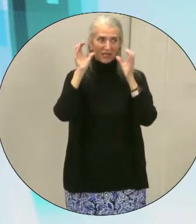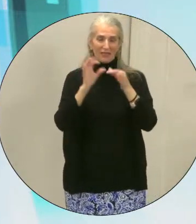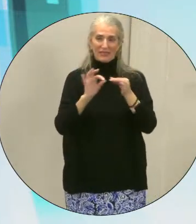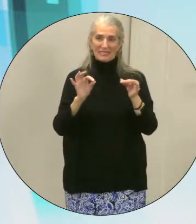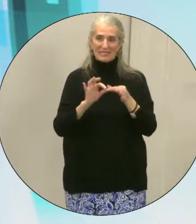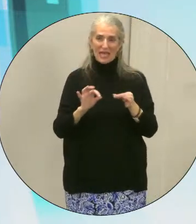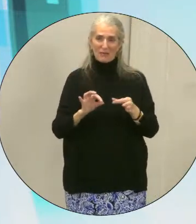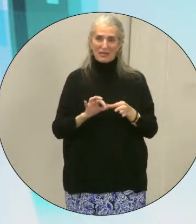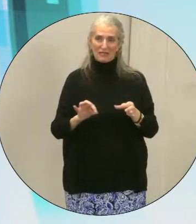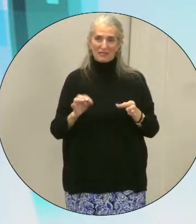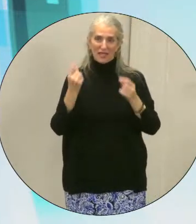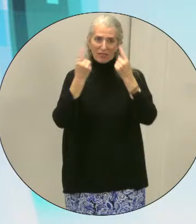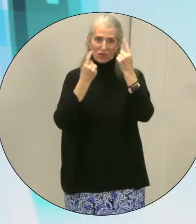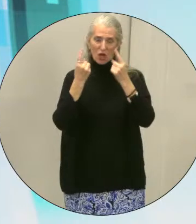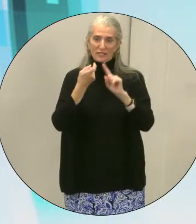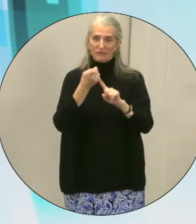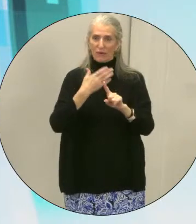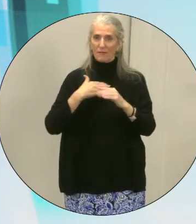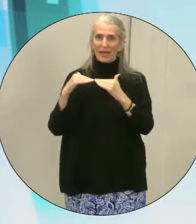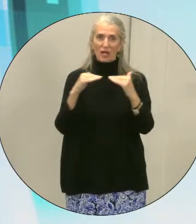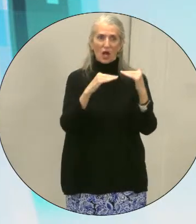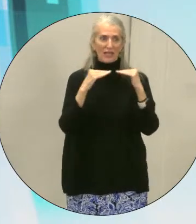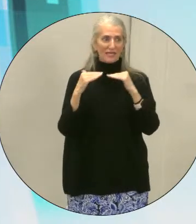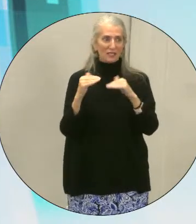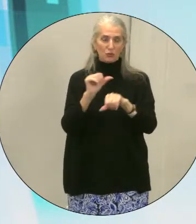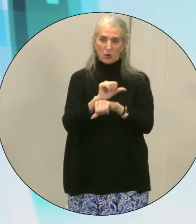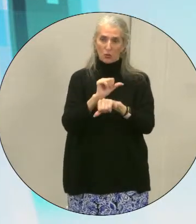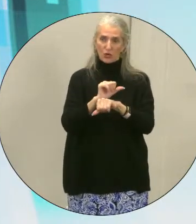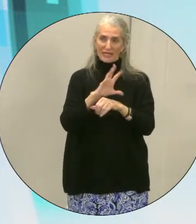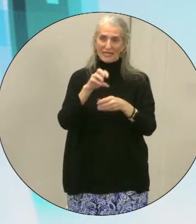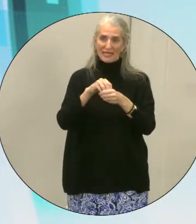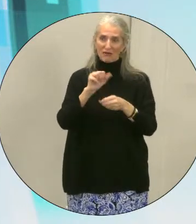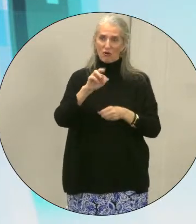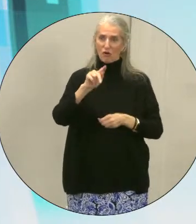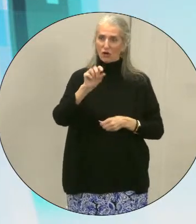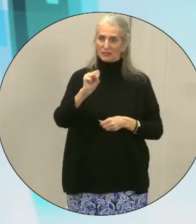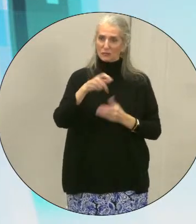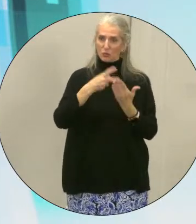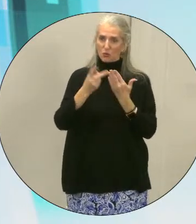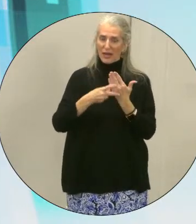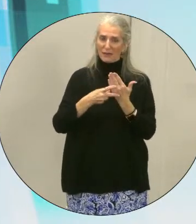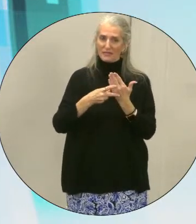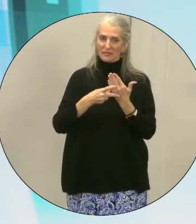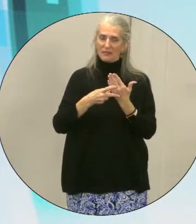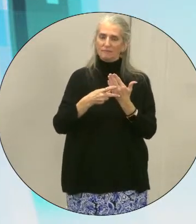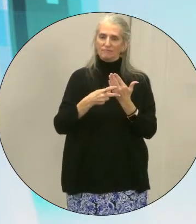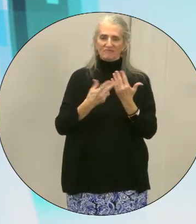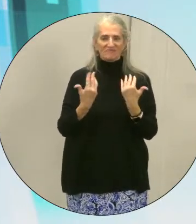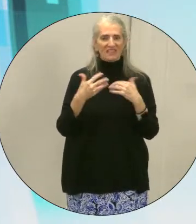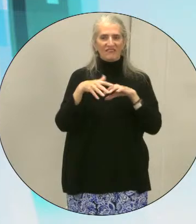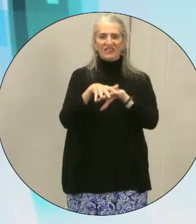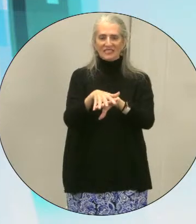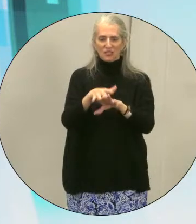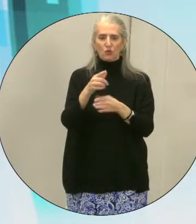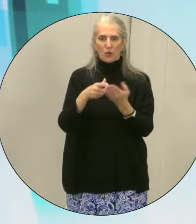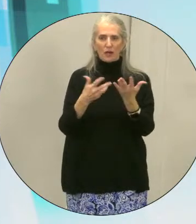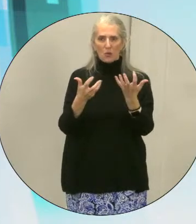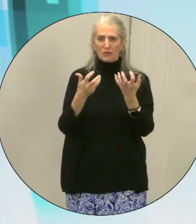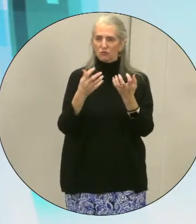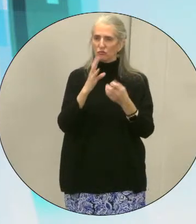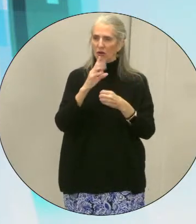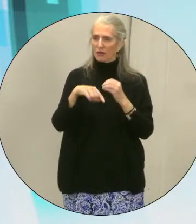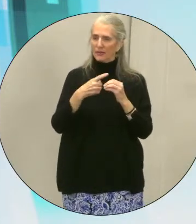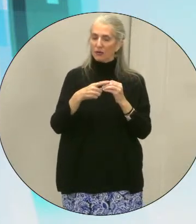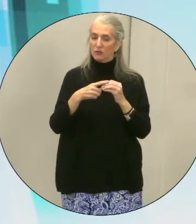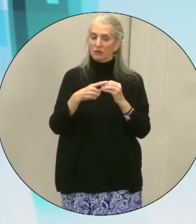statements and thoughts from my colleagues who are working in the arts, it feeds right into what I wanted to talk about. Everybody